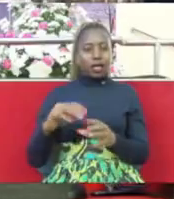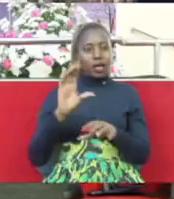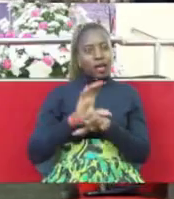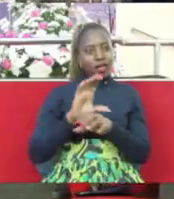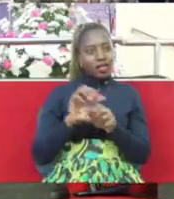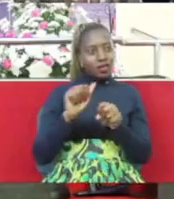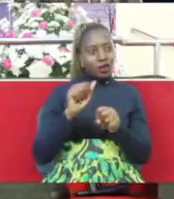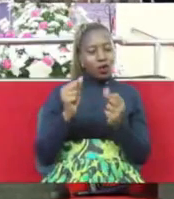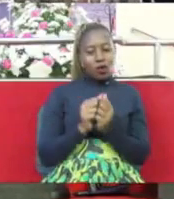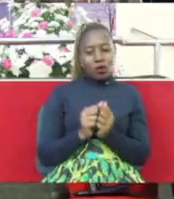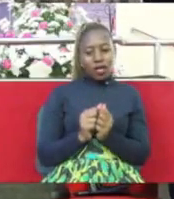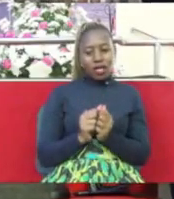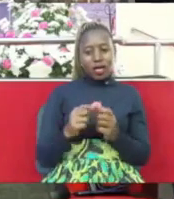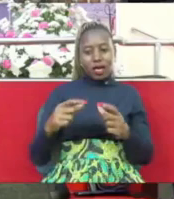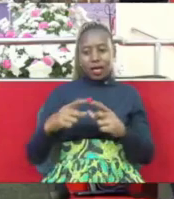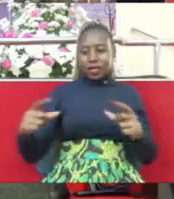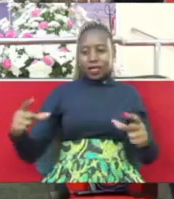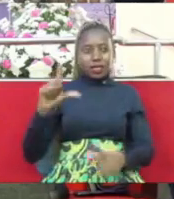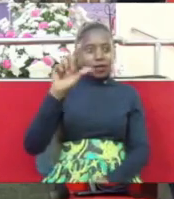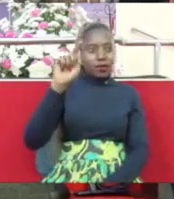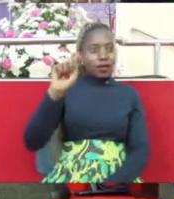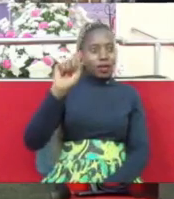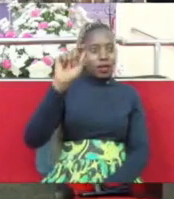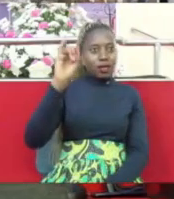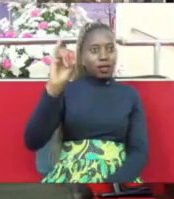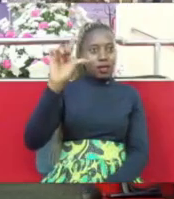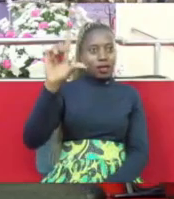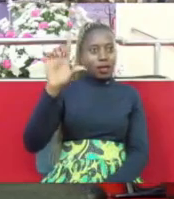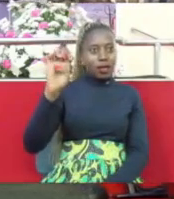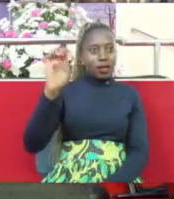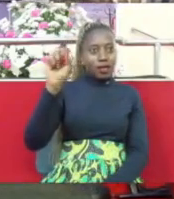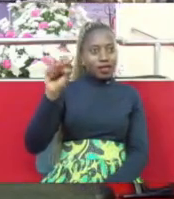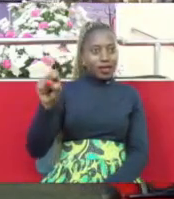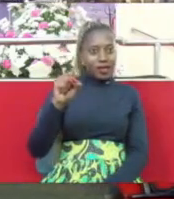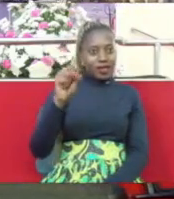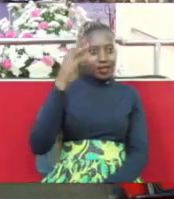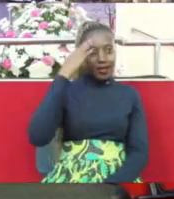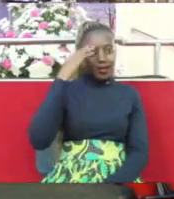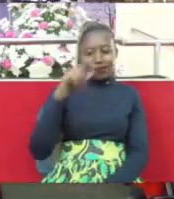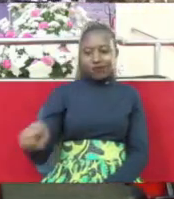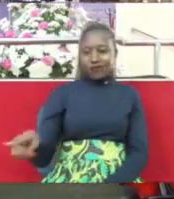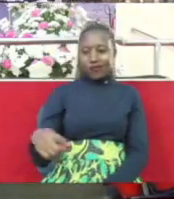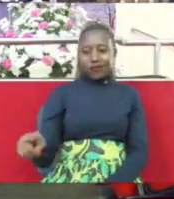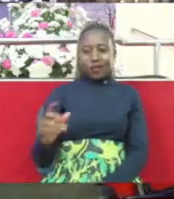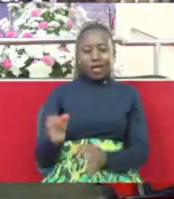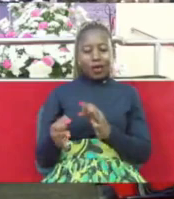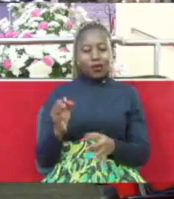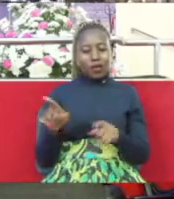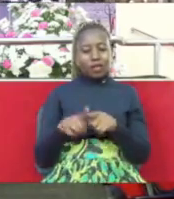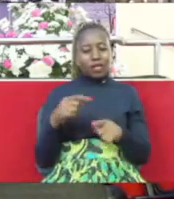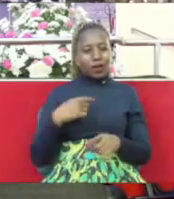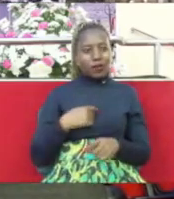kanisa ambalo liko limewekwa tiles kama hizi. Tiles came the other day. Kwa sababu hizi nimekuja siku hii. If you were like me. Kama ungekuwa kama mimi. You were raised in a